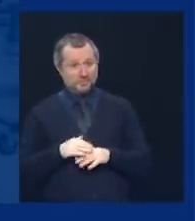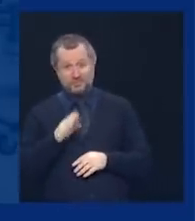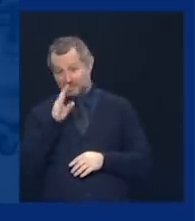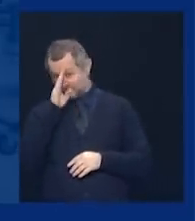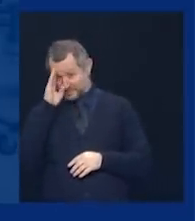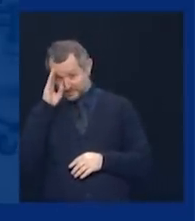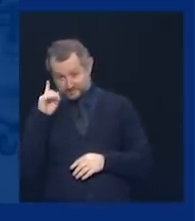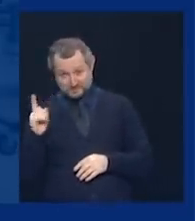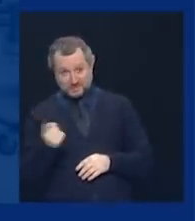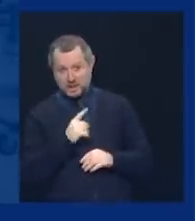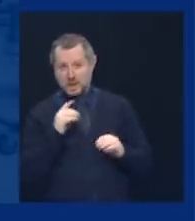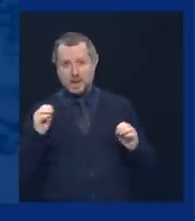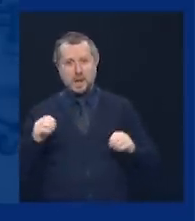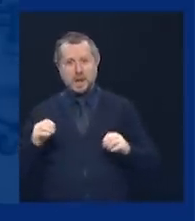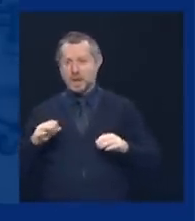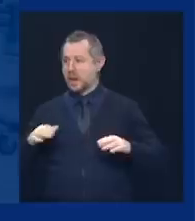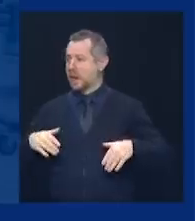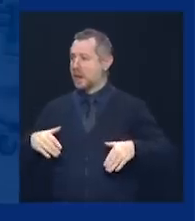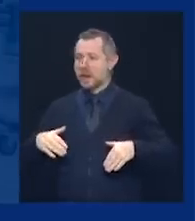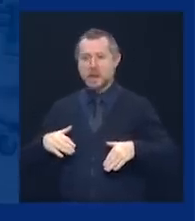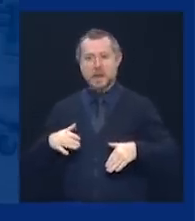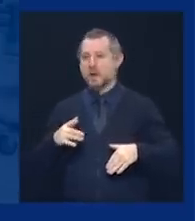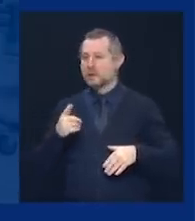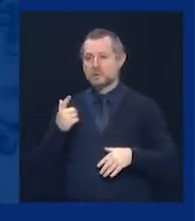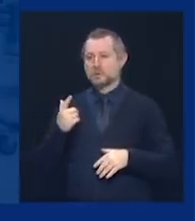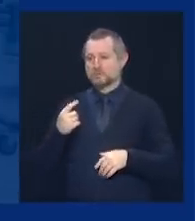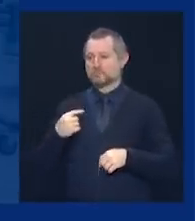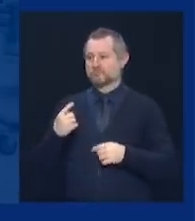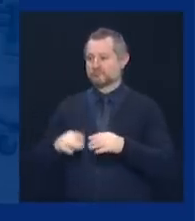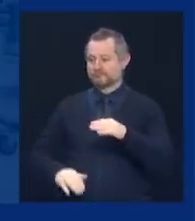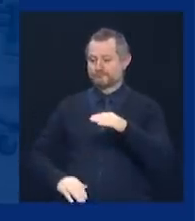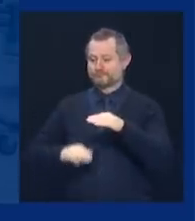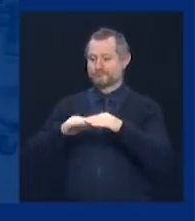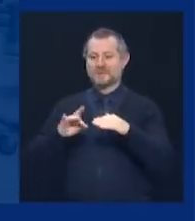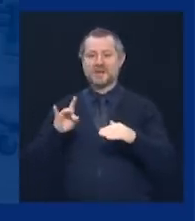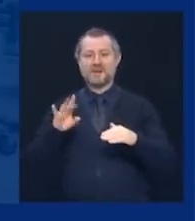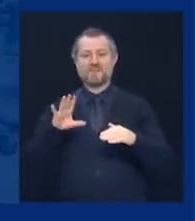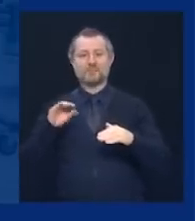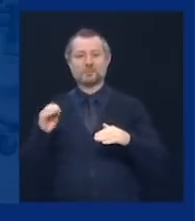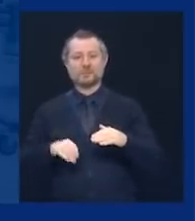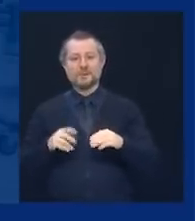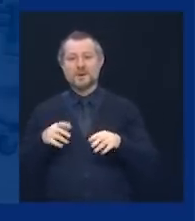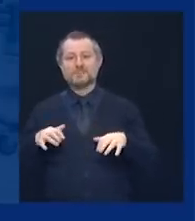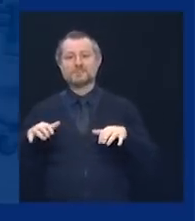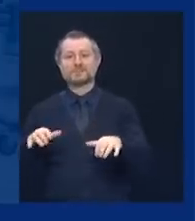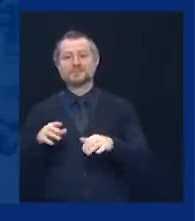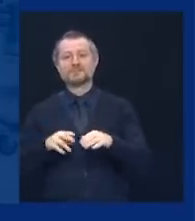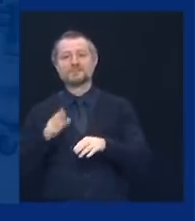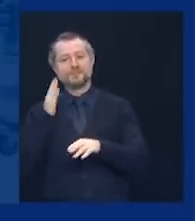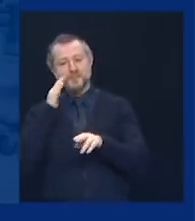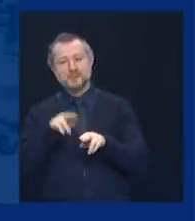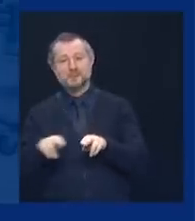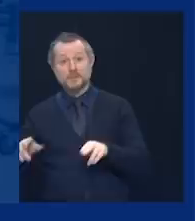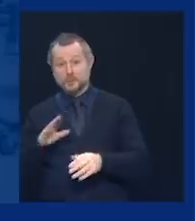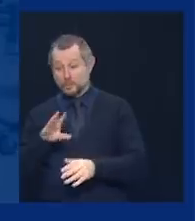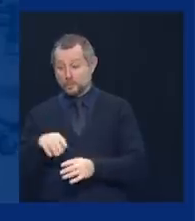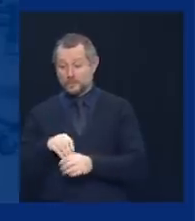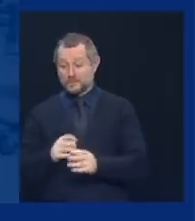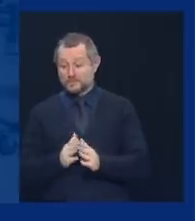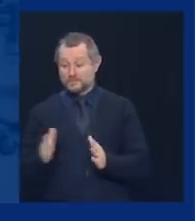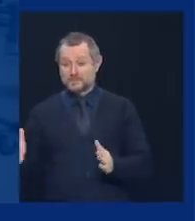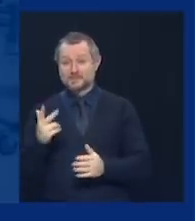hospital, has advised us that they are within 21 days, 3 weeks, of